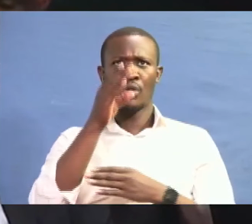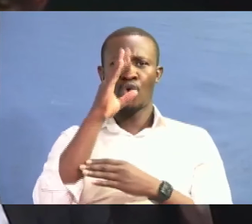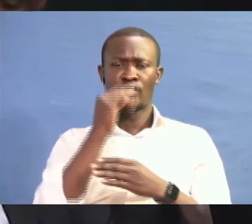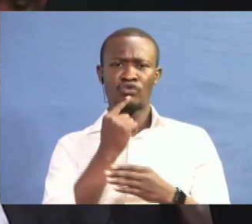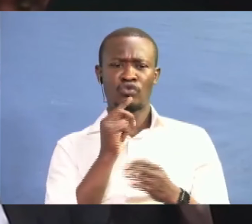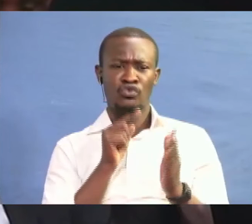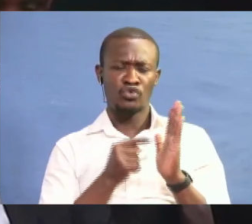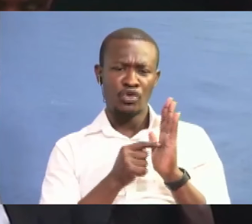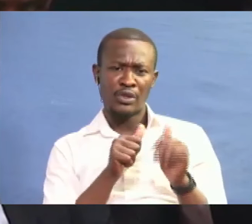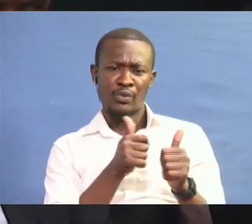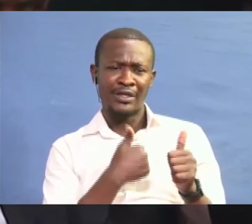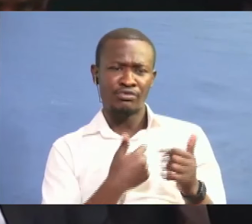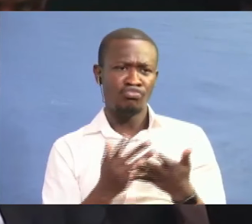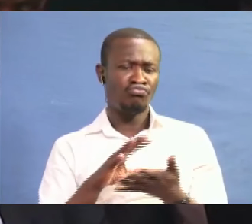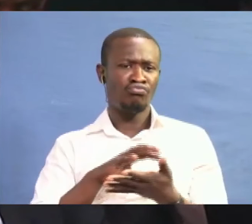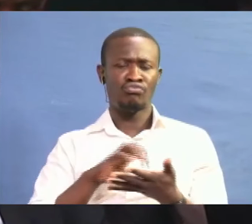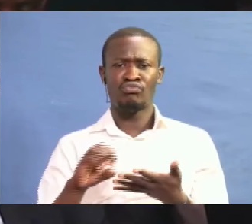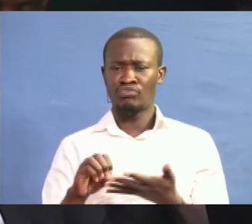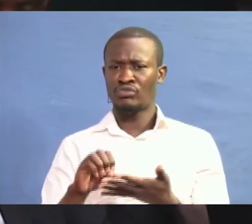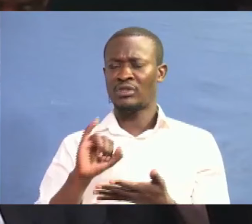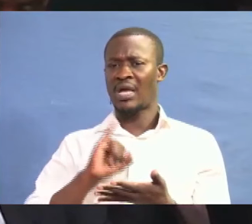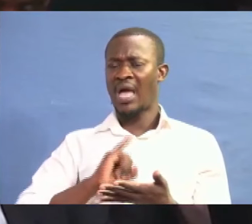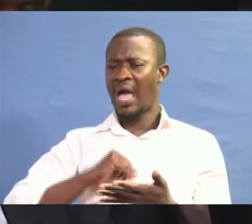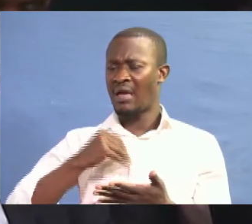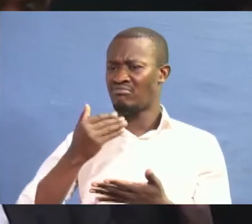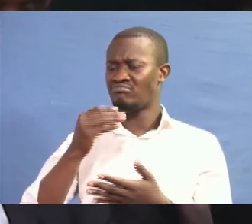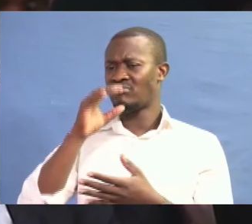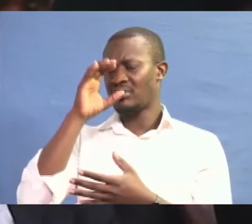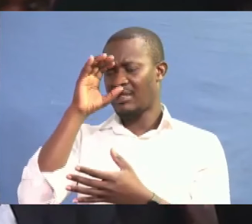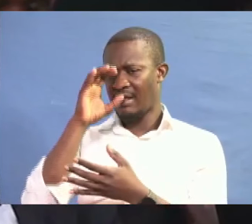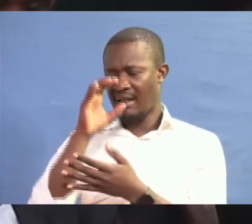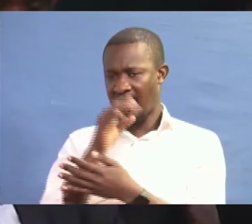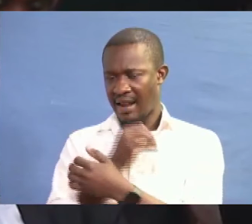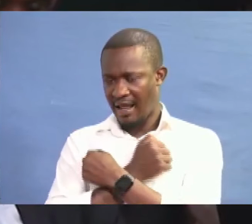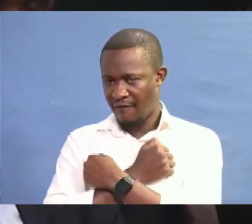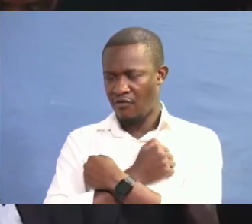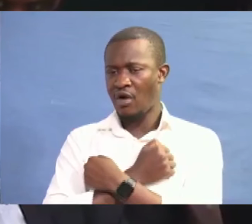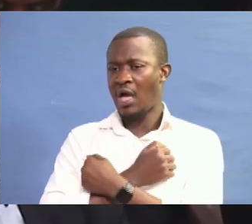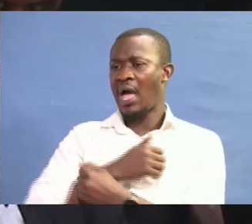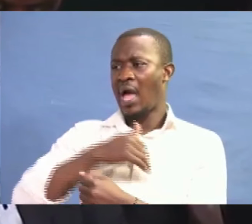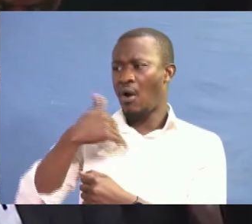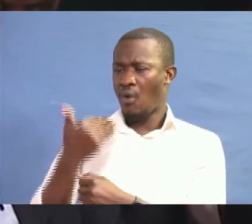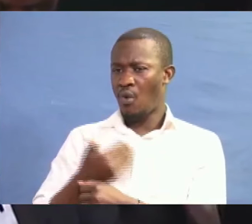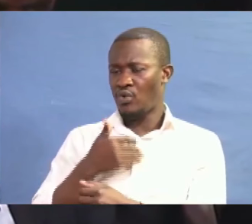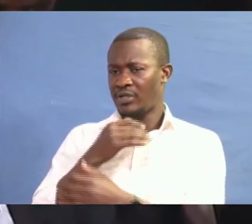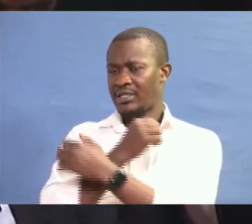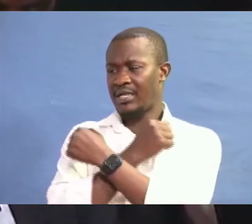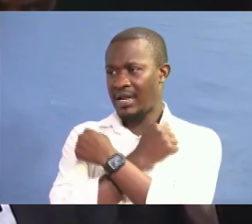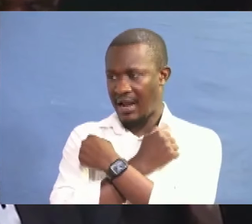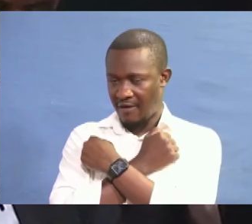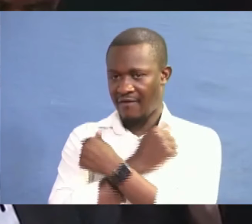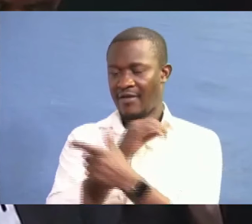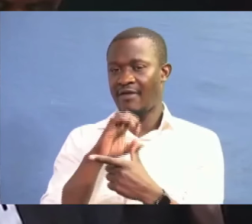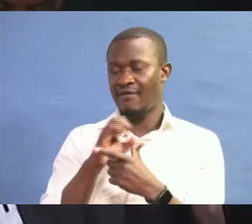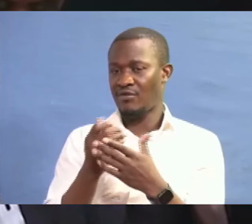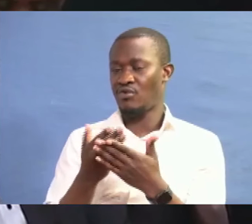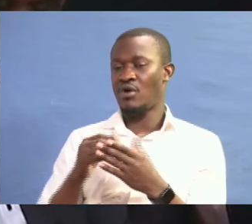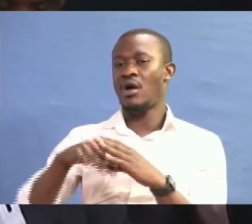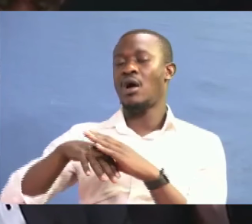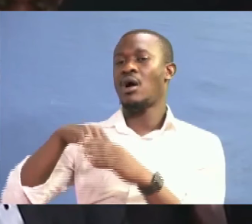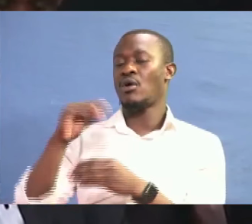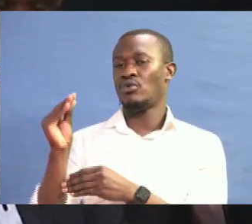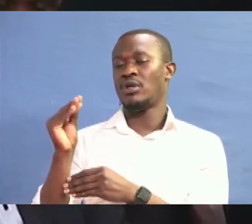us. Mbula, I love you so much, and I will continue to love you even when you are gone. You